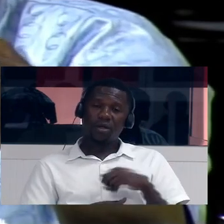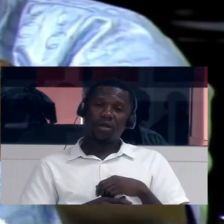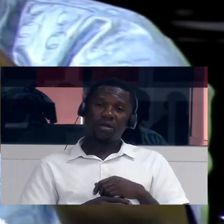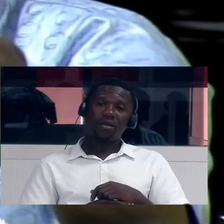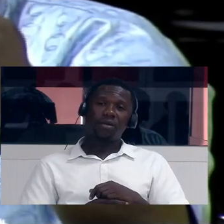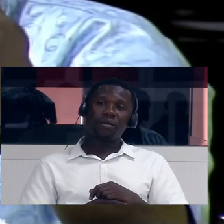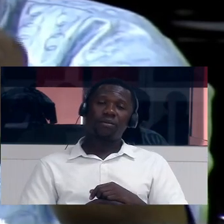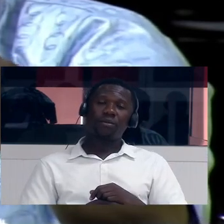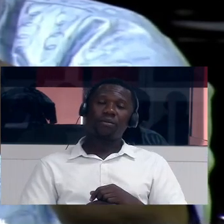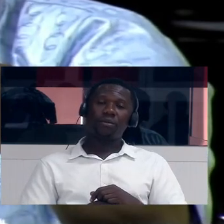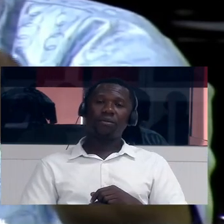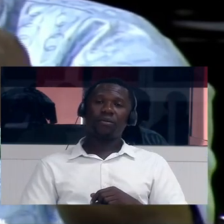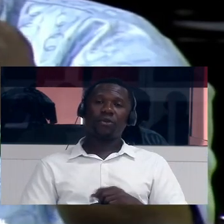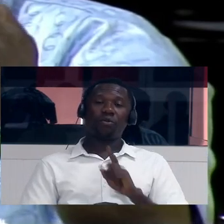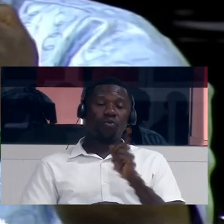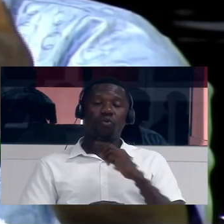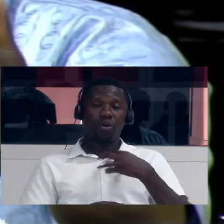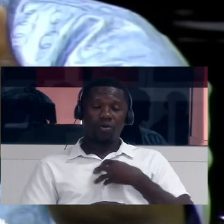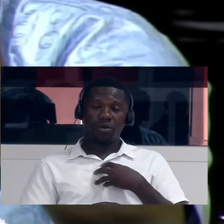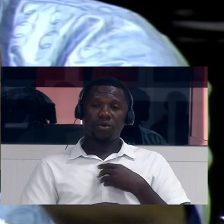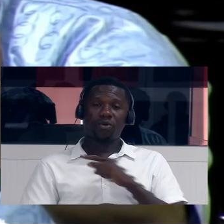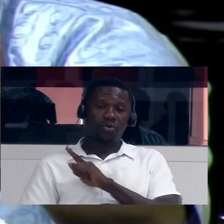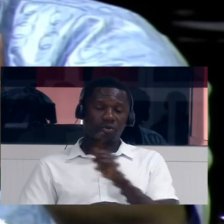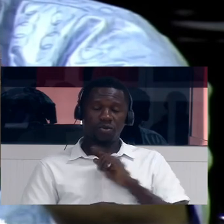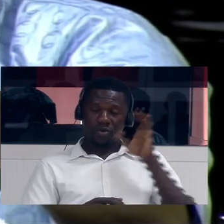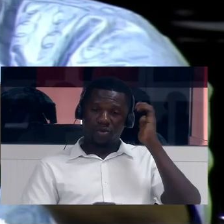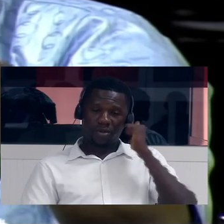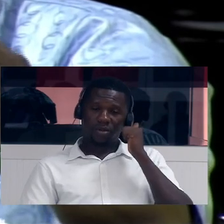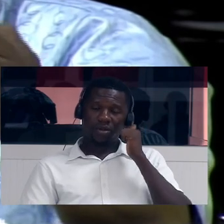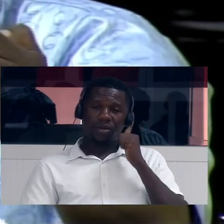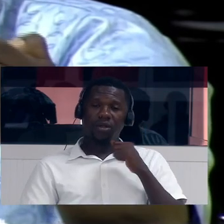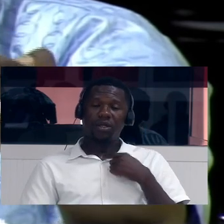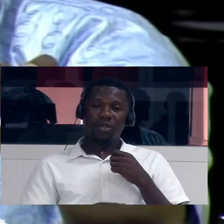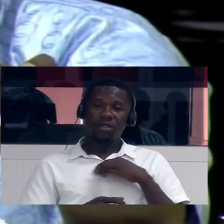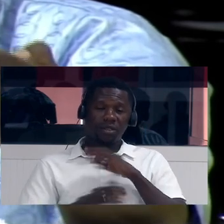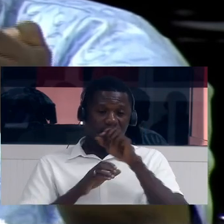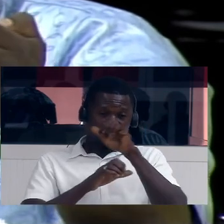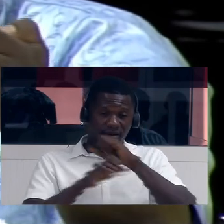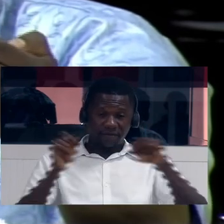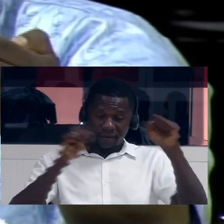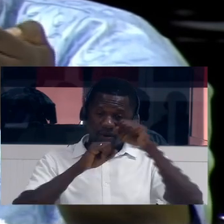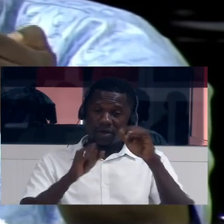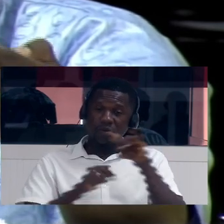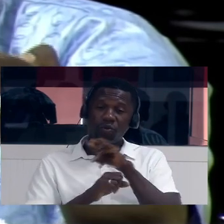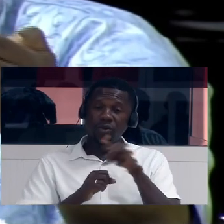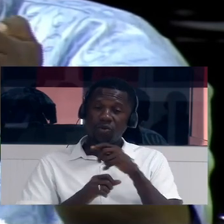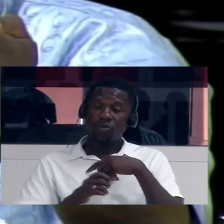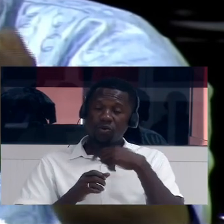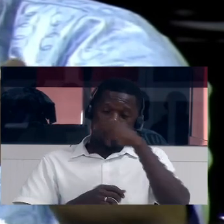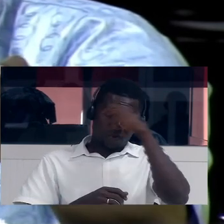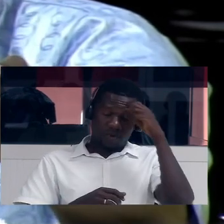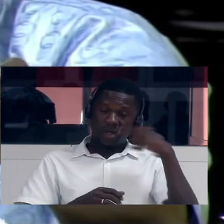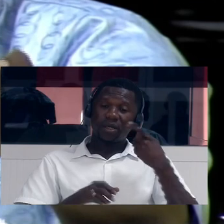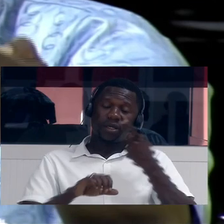matter. Yes. But what I want us to understand is the environment in which you operated at